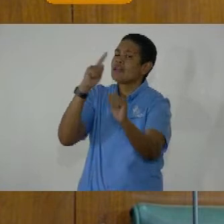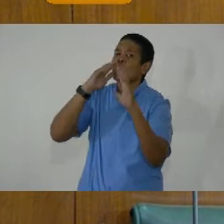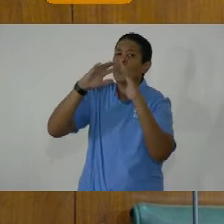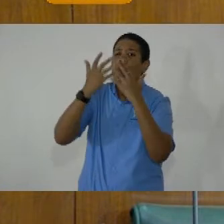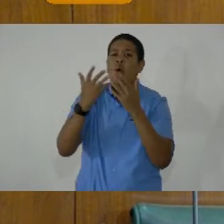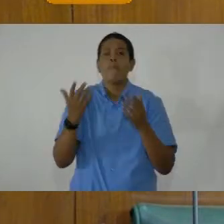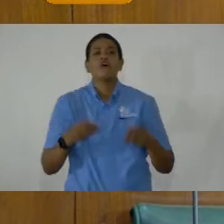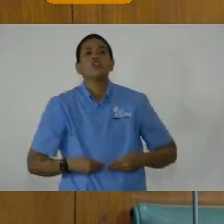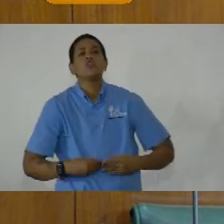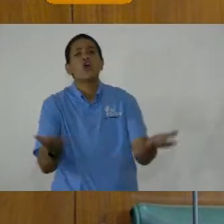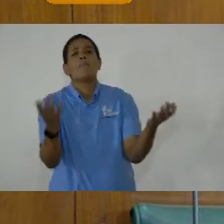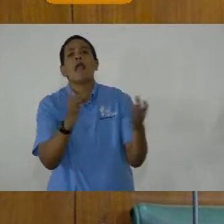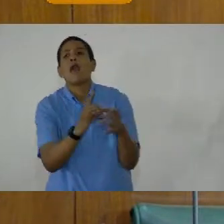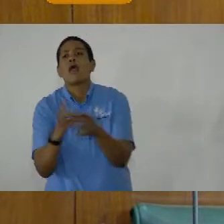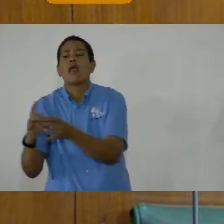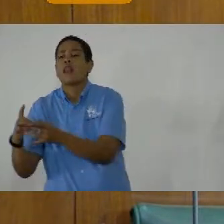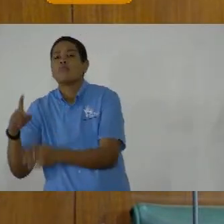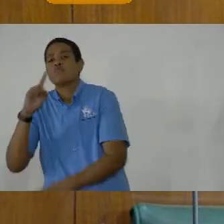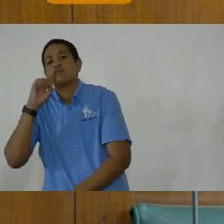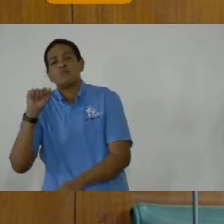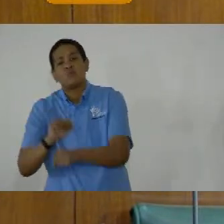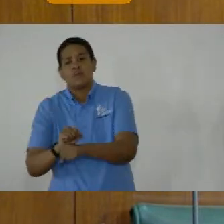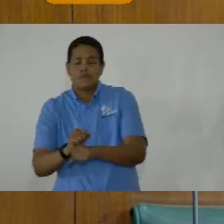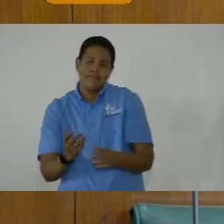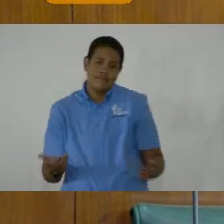supply chain is real.